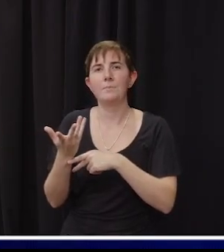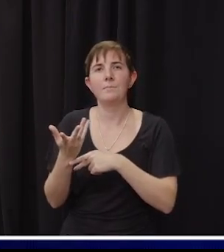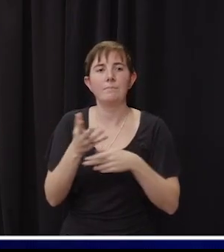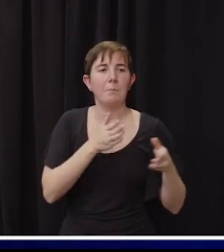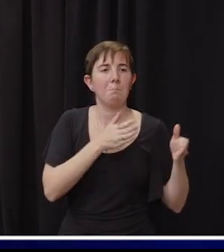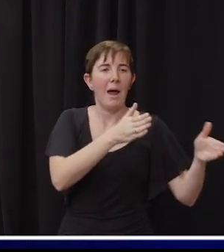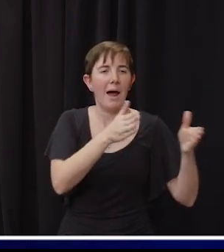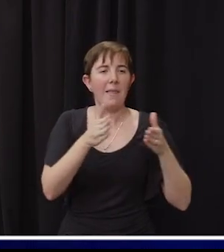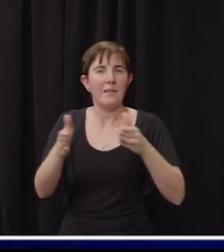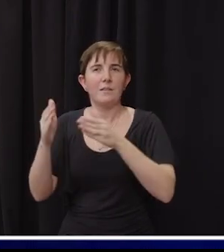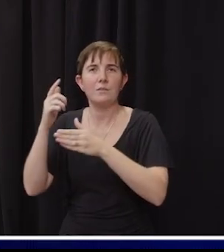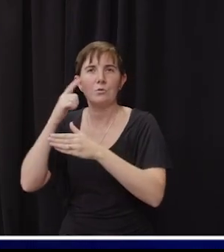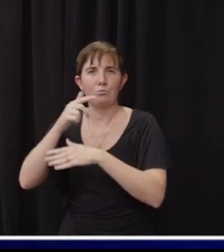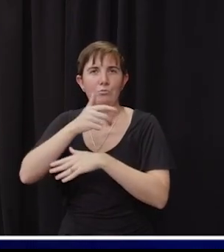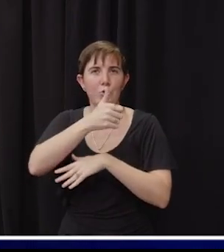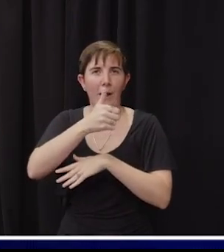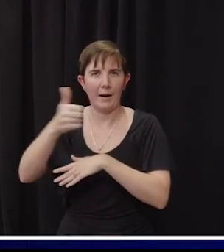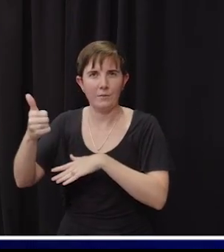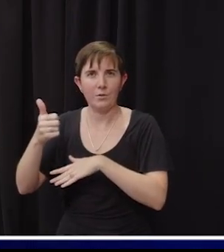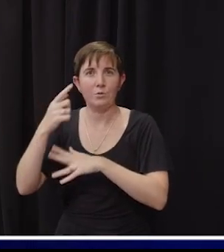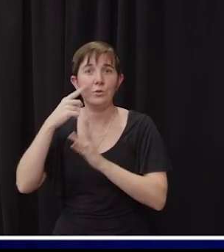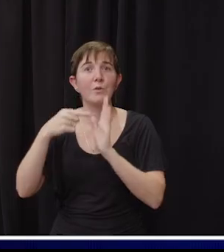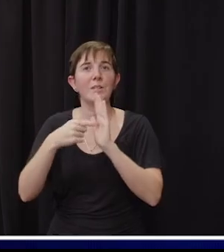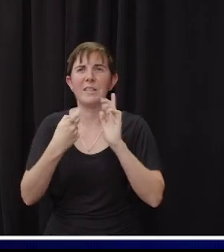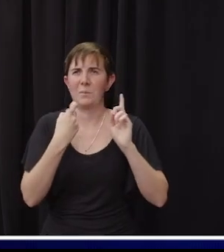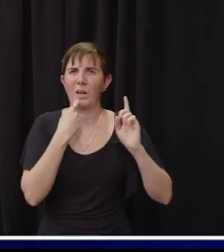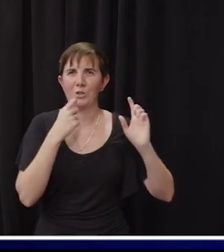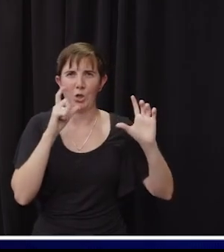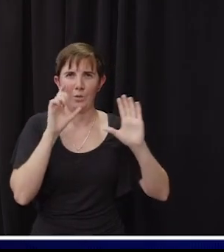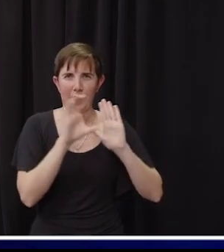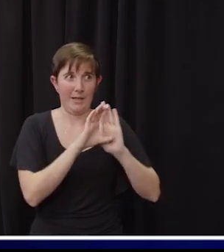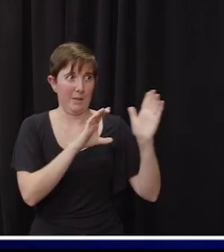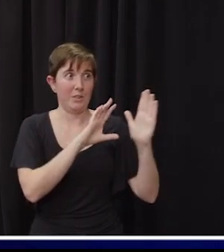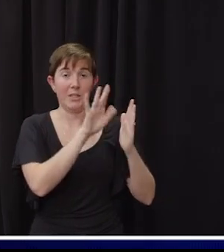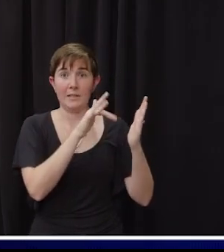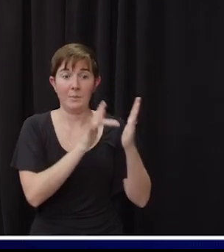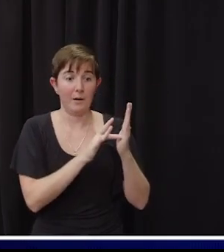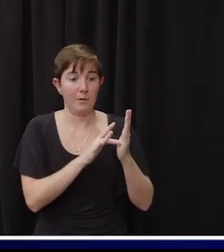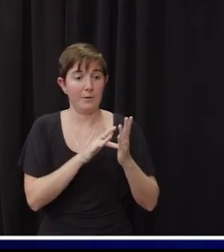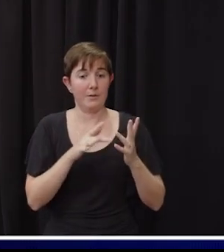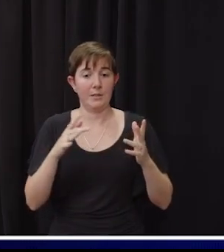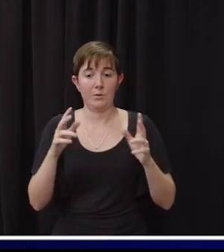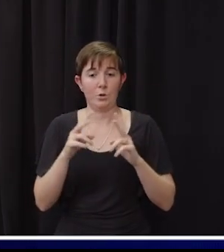So it could be that, like I showed in that image, that the center is very